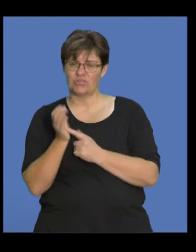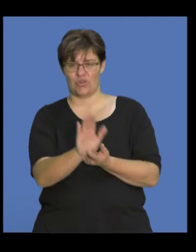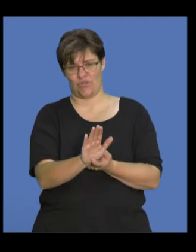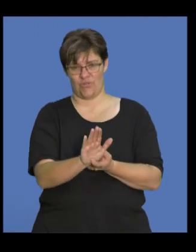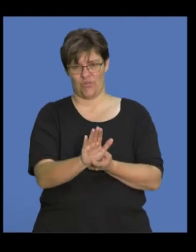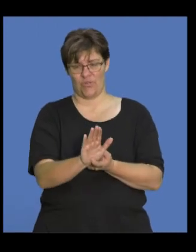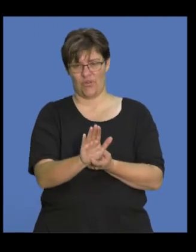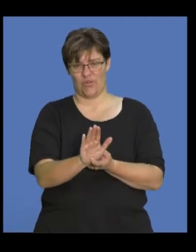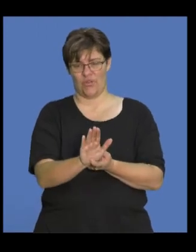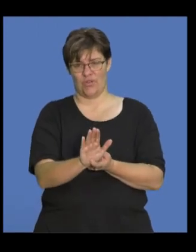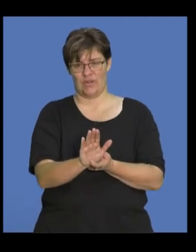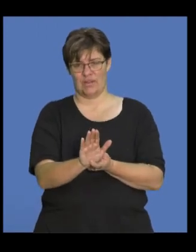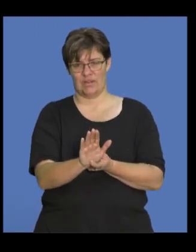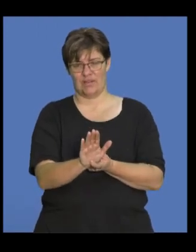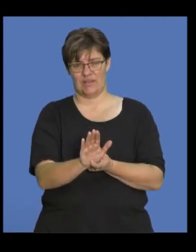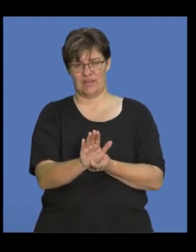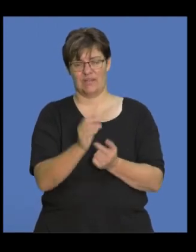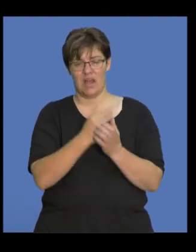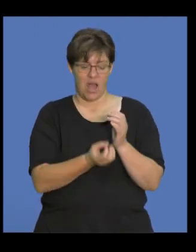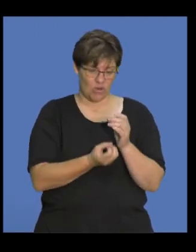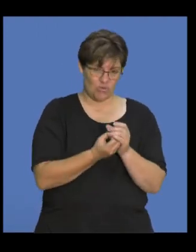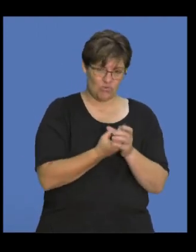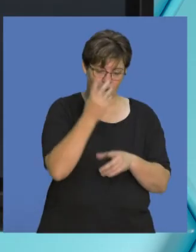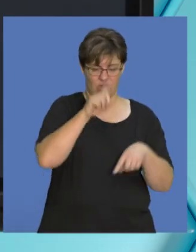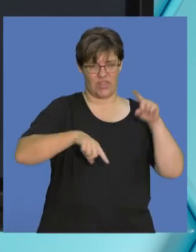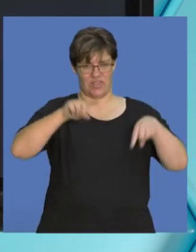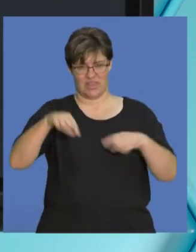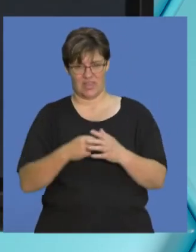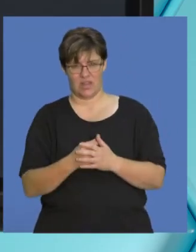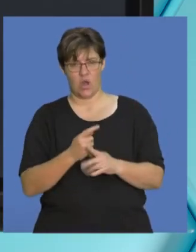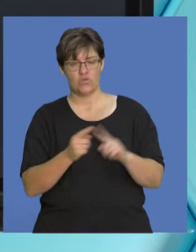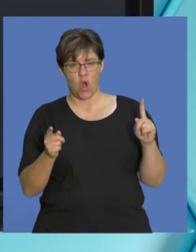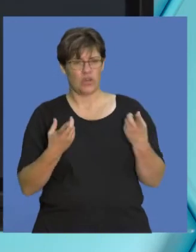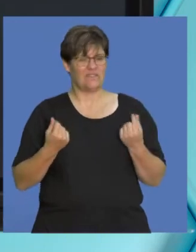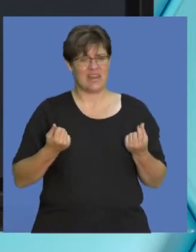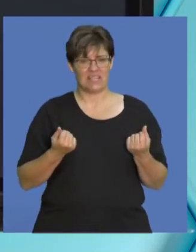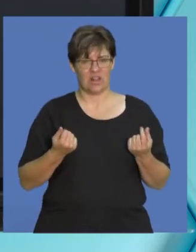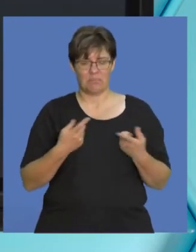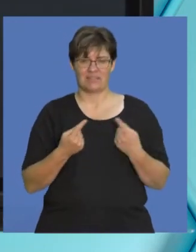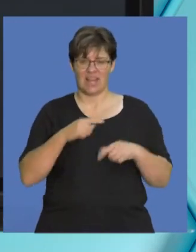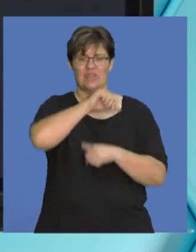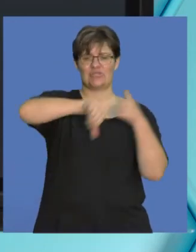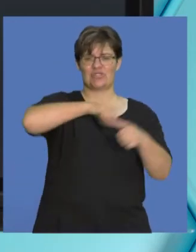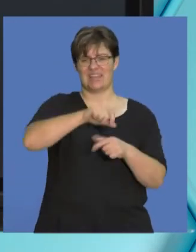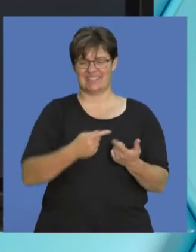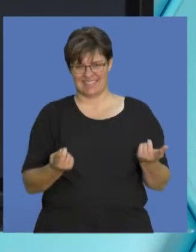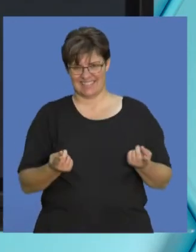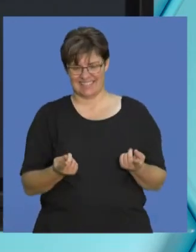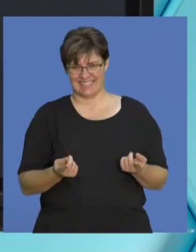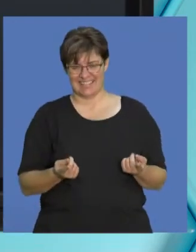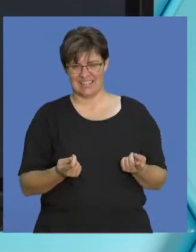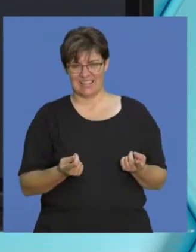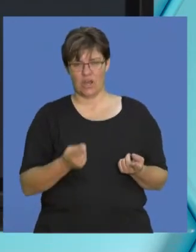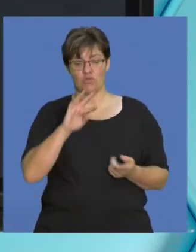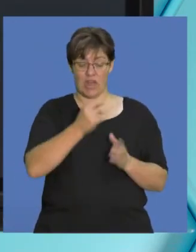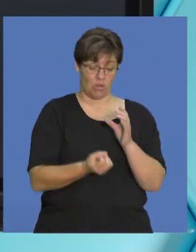terms of the growth rate, not financially so, but society so. So remember that the rate